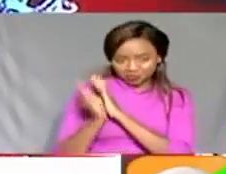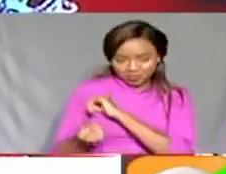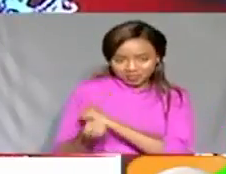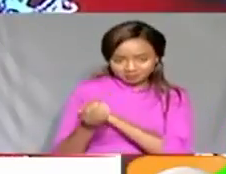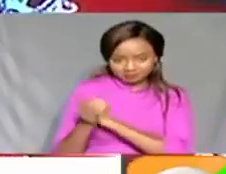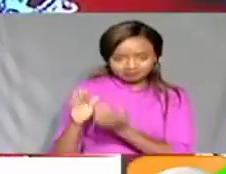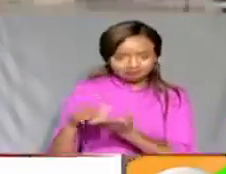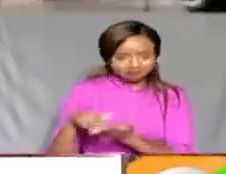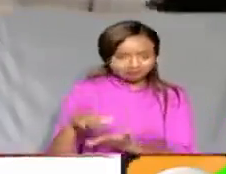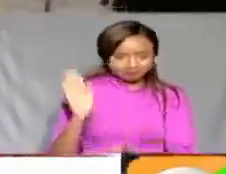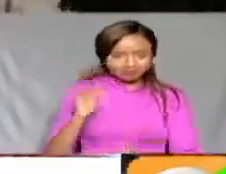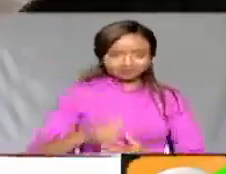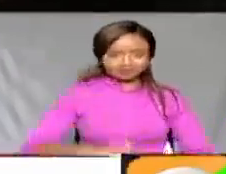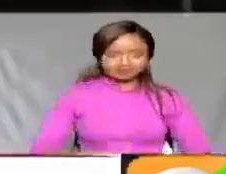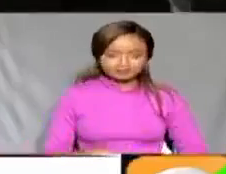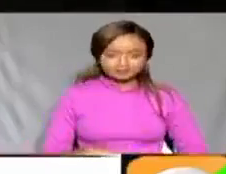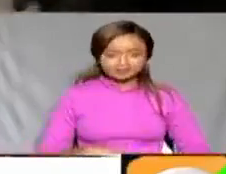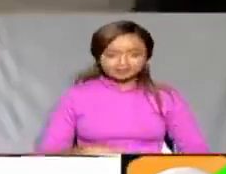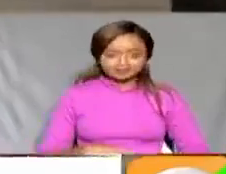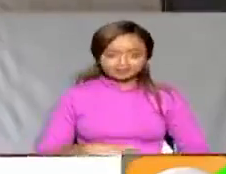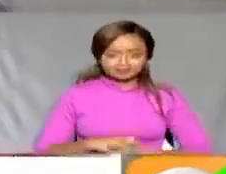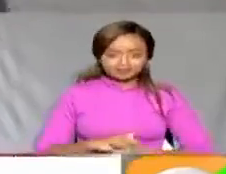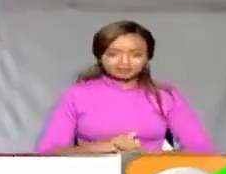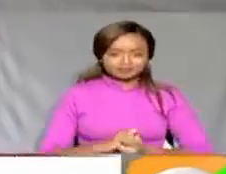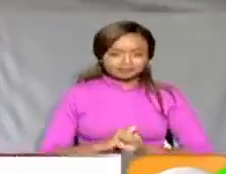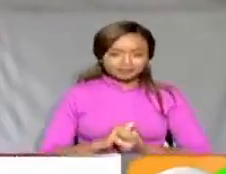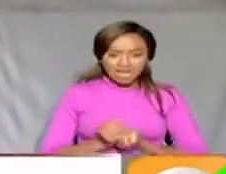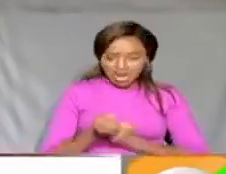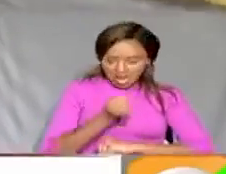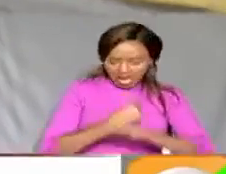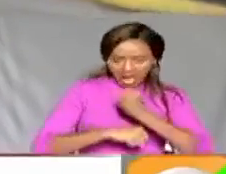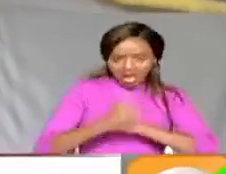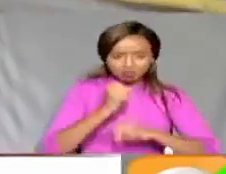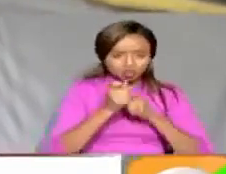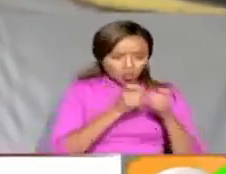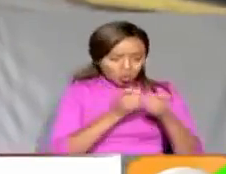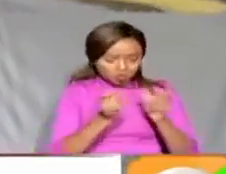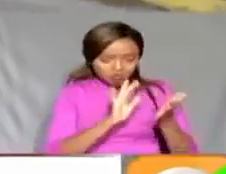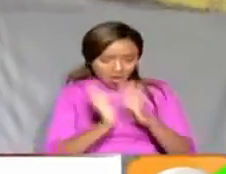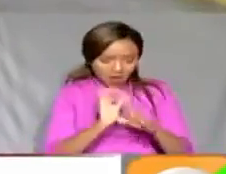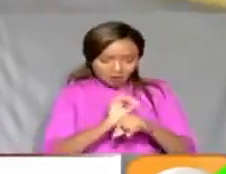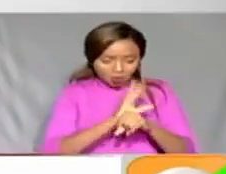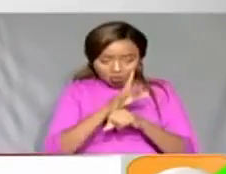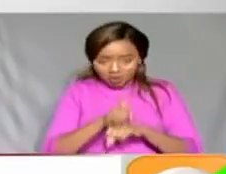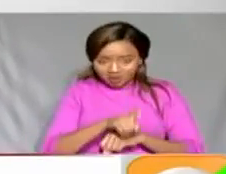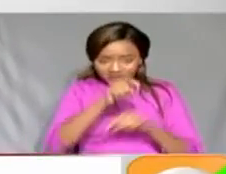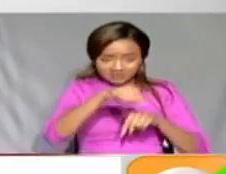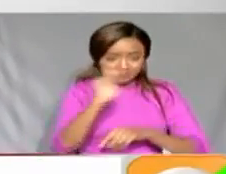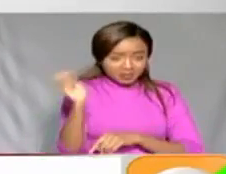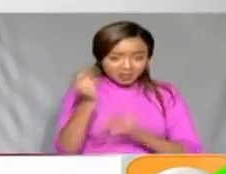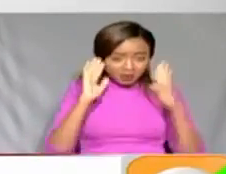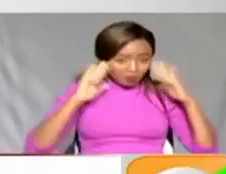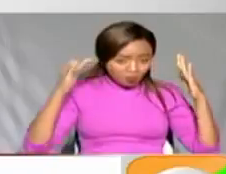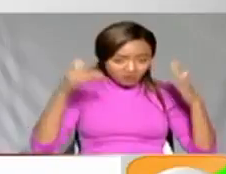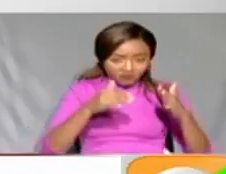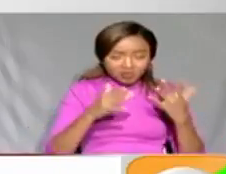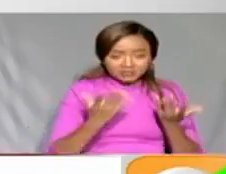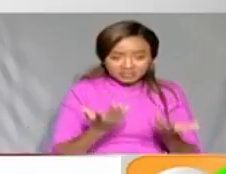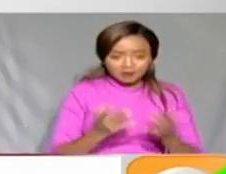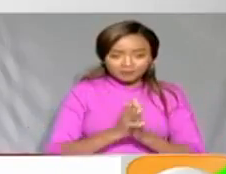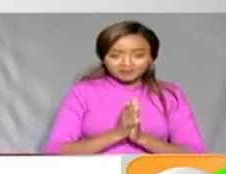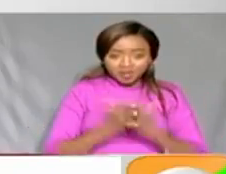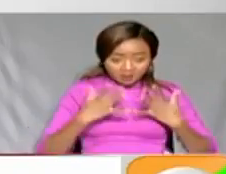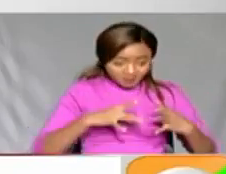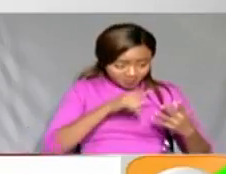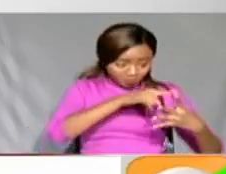explains. Efforts to contain the spread of the new coronavirus in Kenya is centered around the first seven patients to